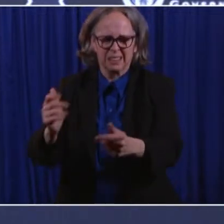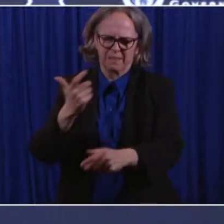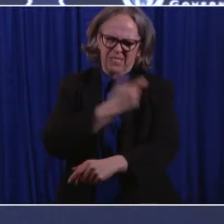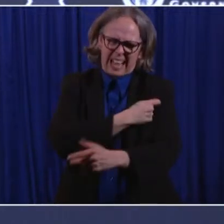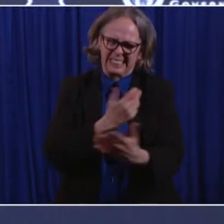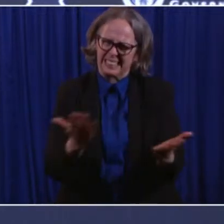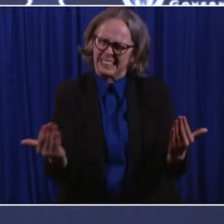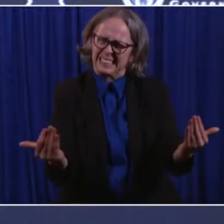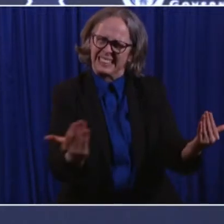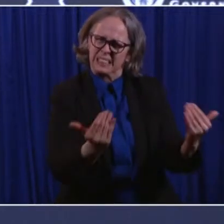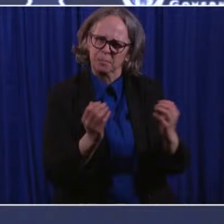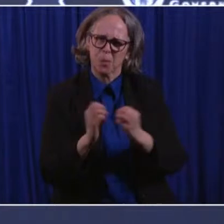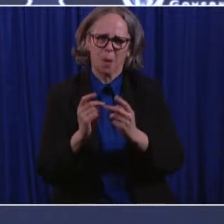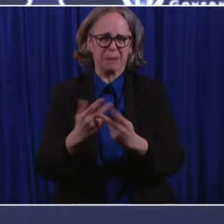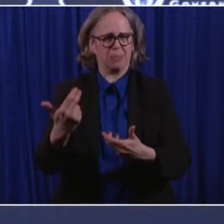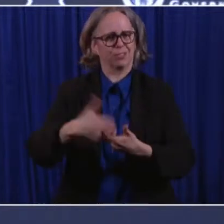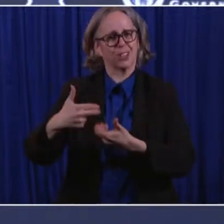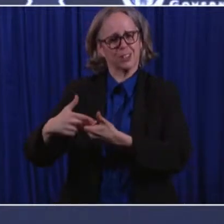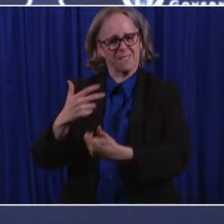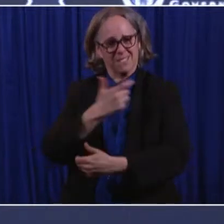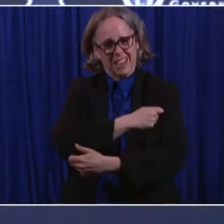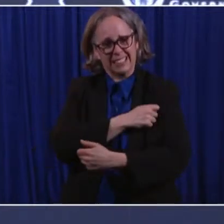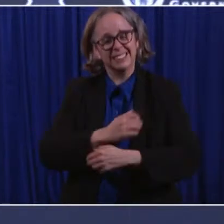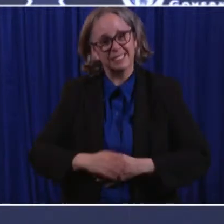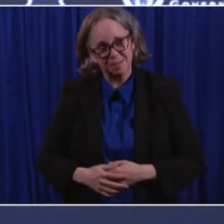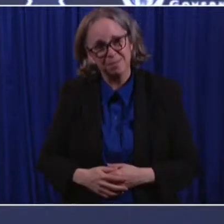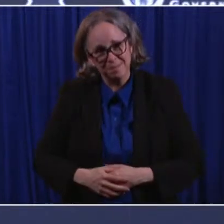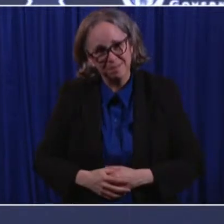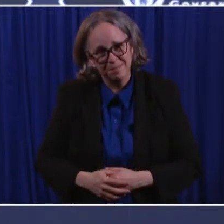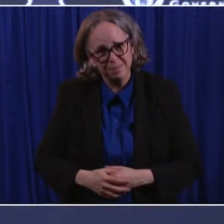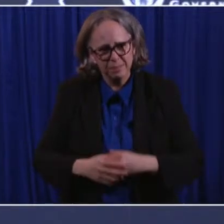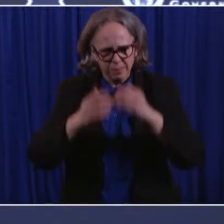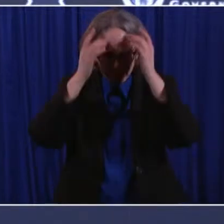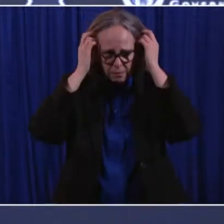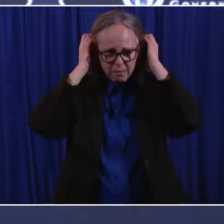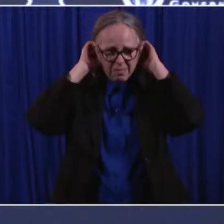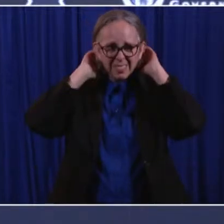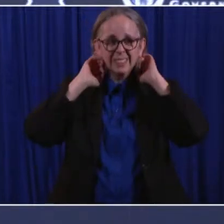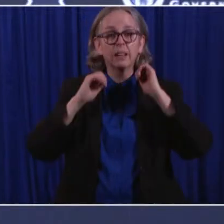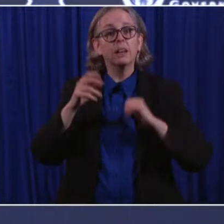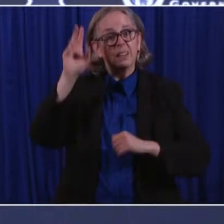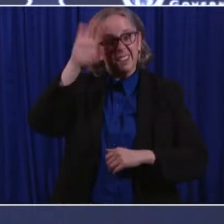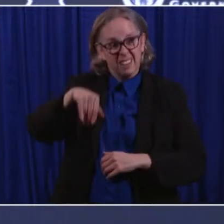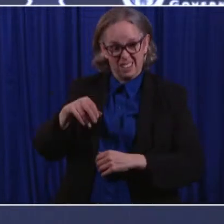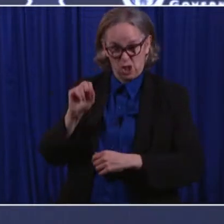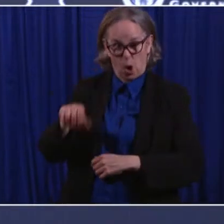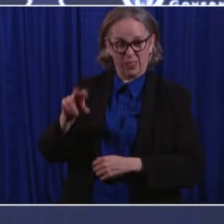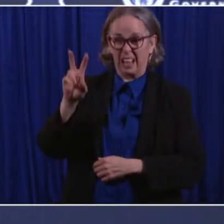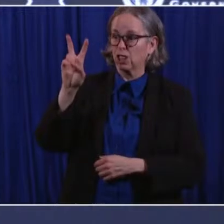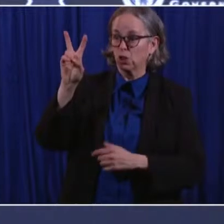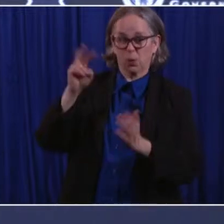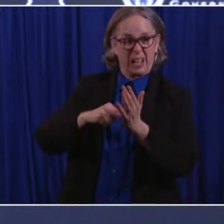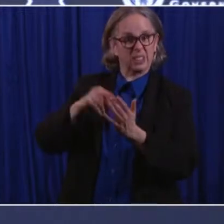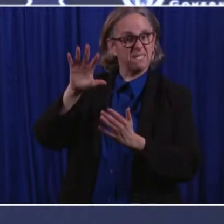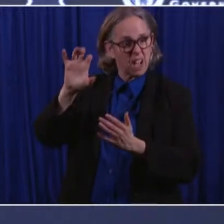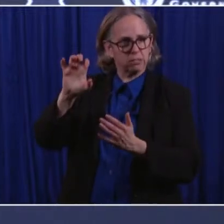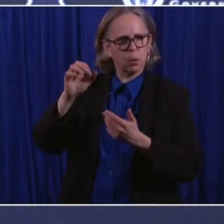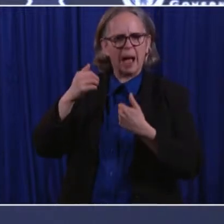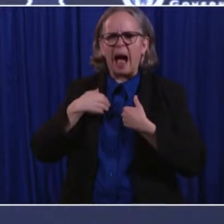Another 2,500 doses will be distributed to Kroger stores in the Cincinnati area that primarily serve